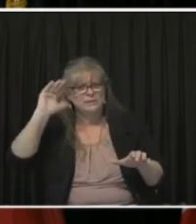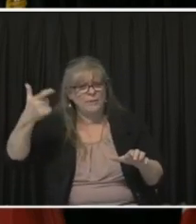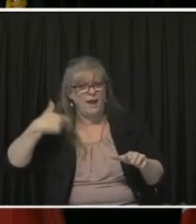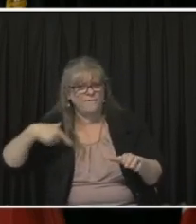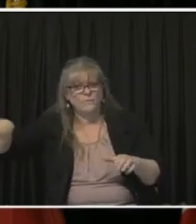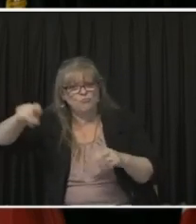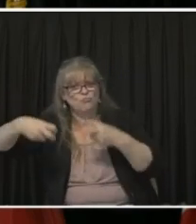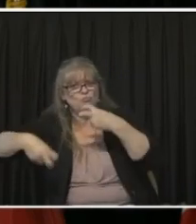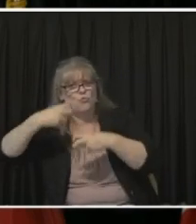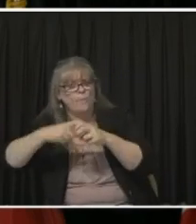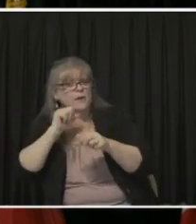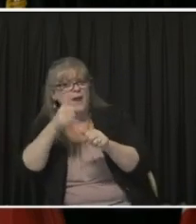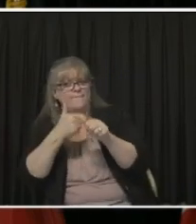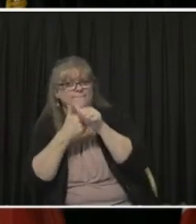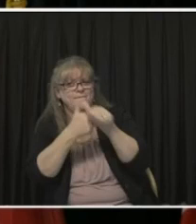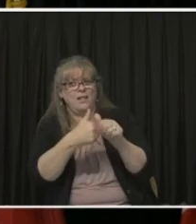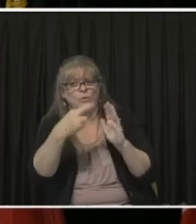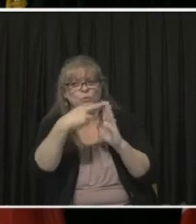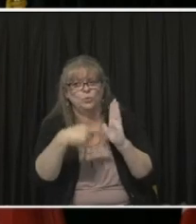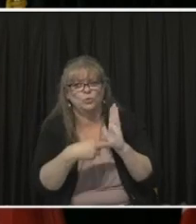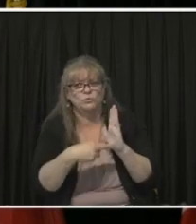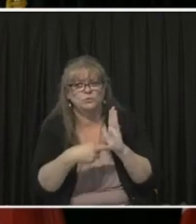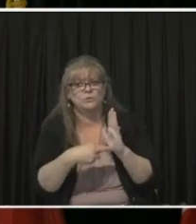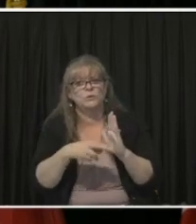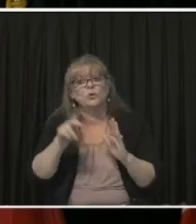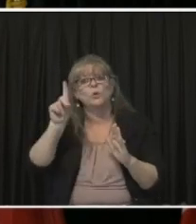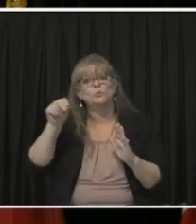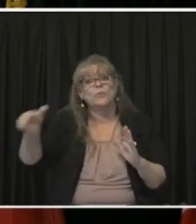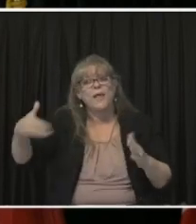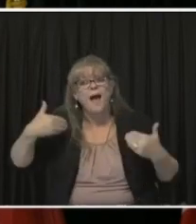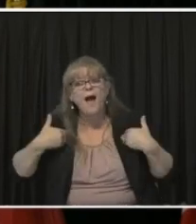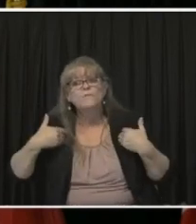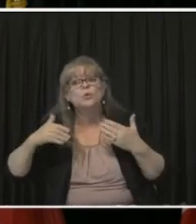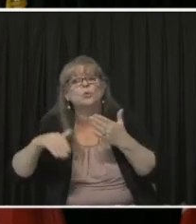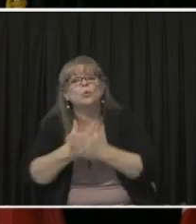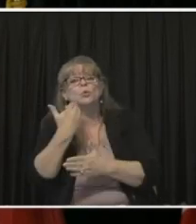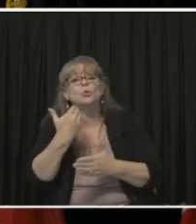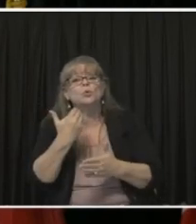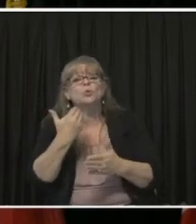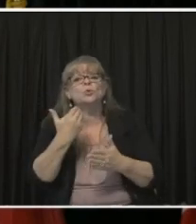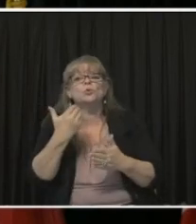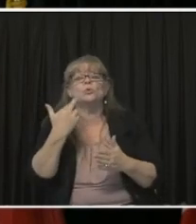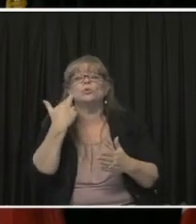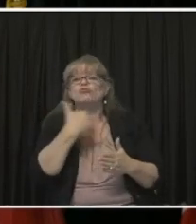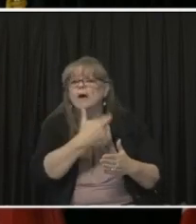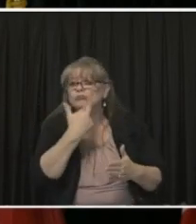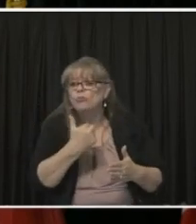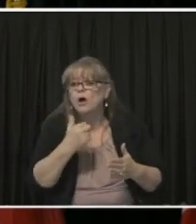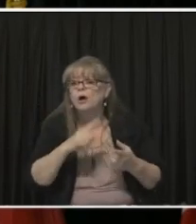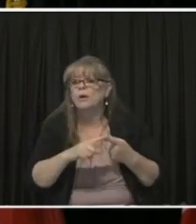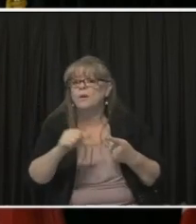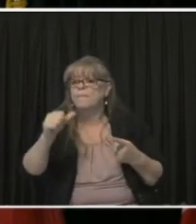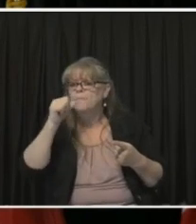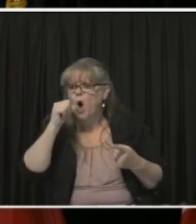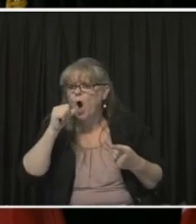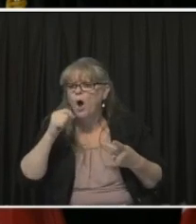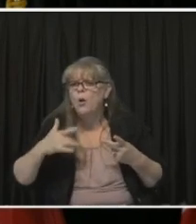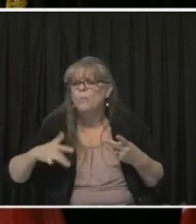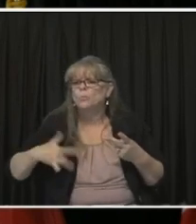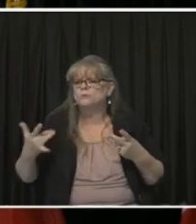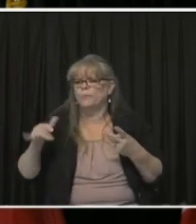new information on restaurants and bars and relaxing those measures a bit past safer at home?